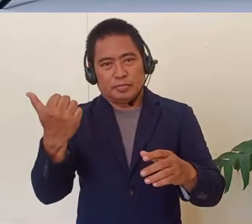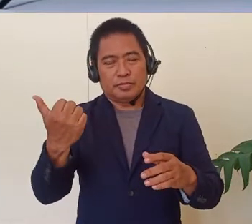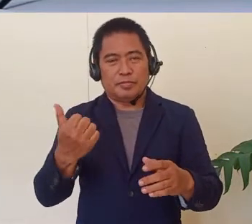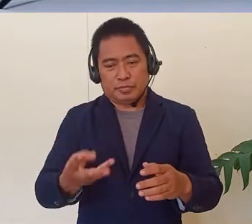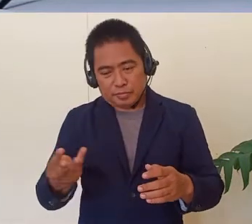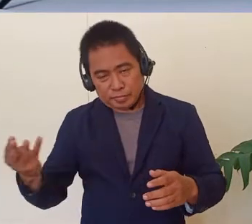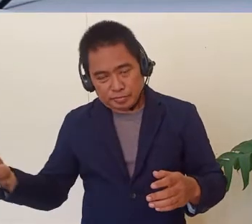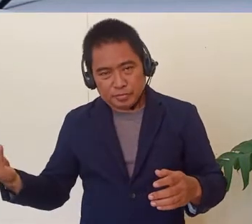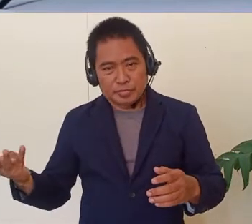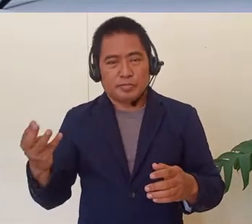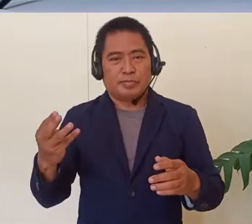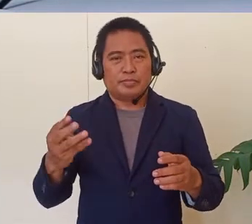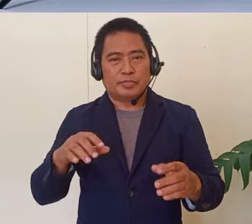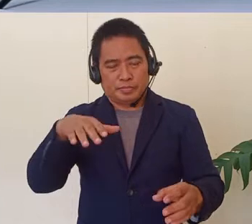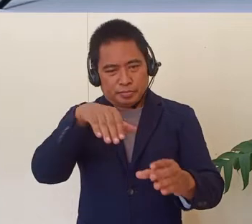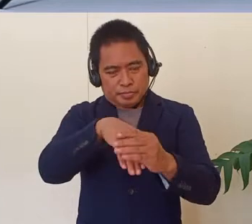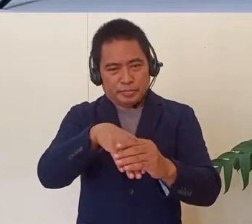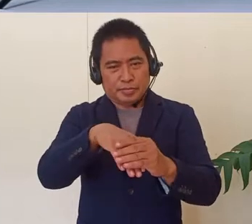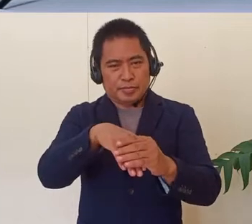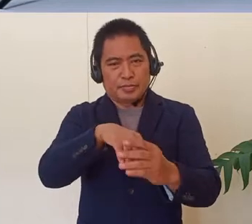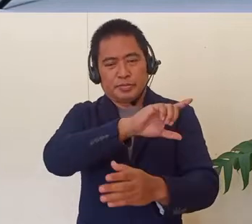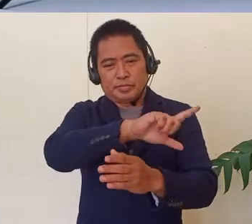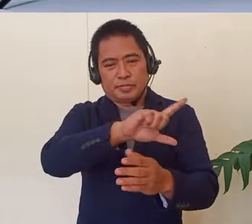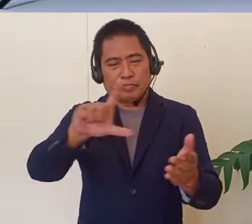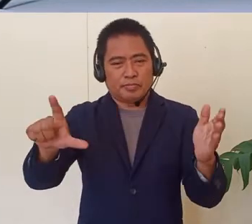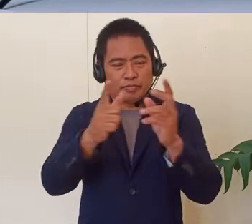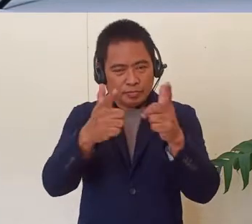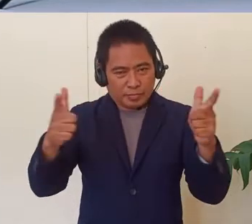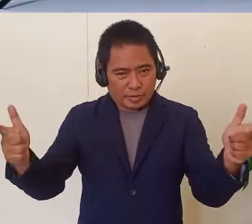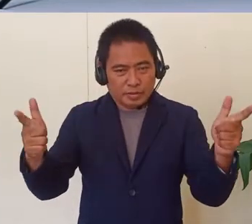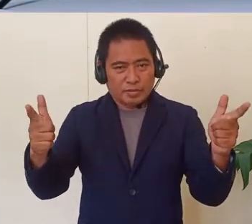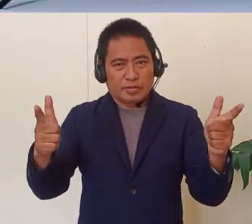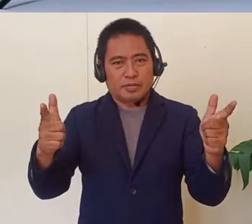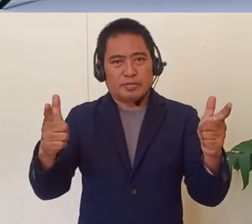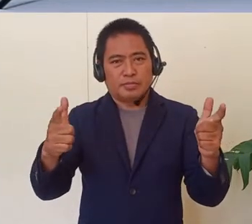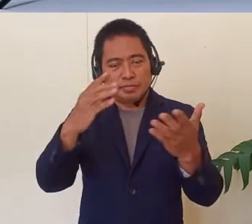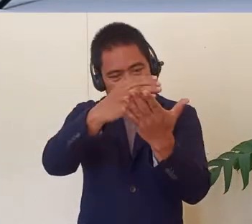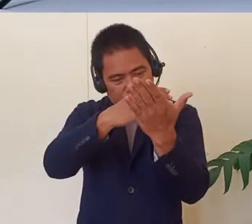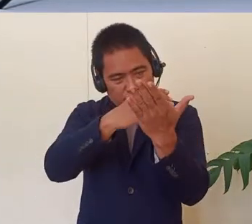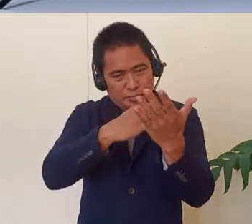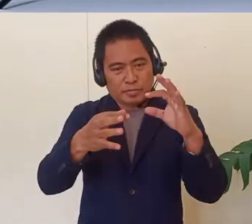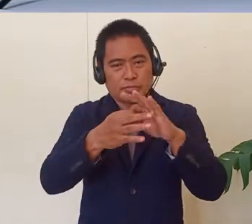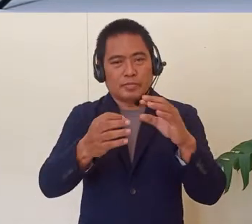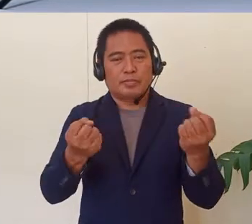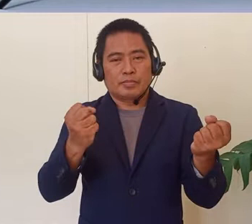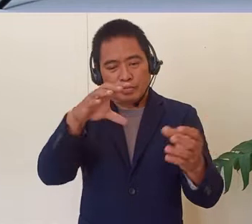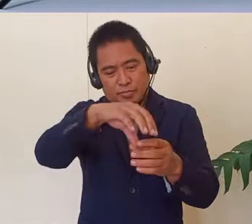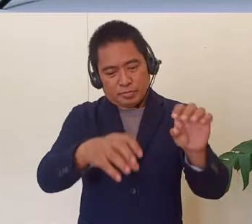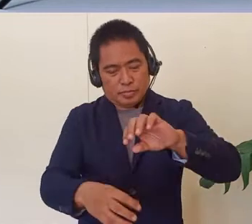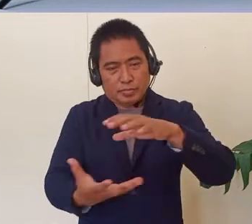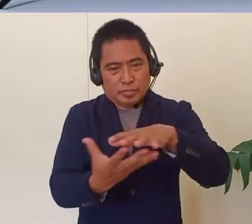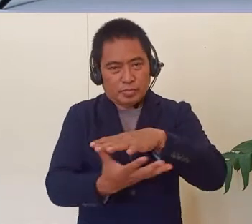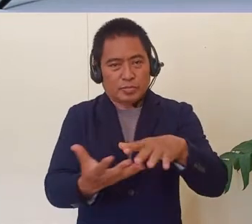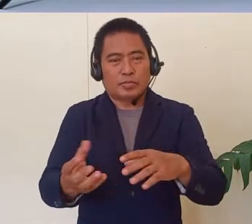of the solution. For example, water is a solvent that